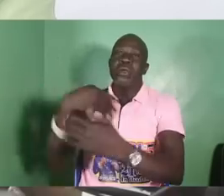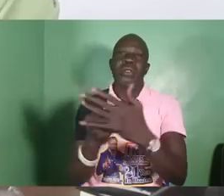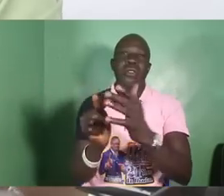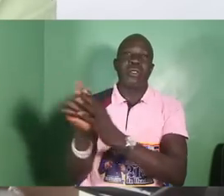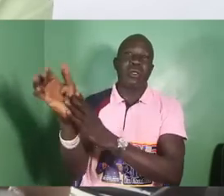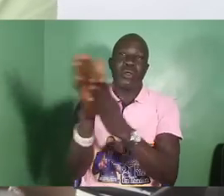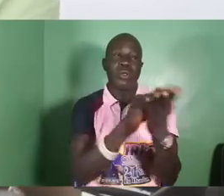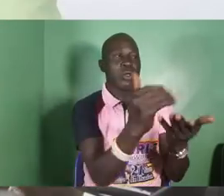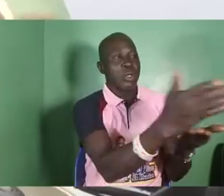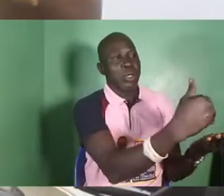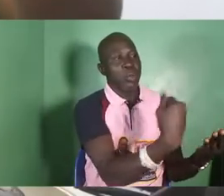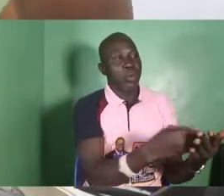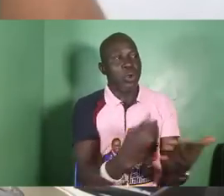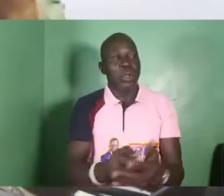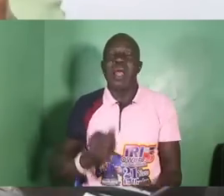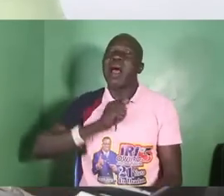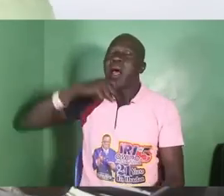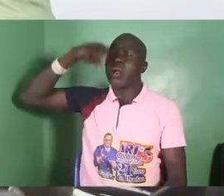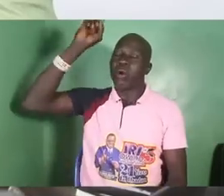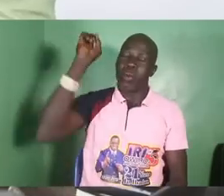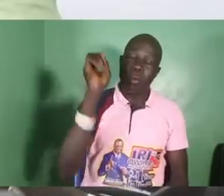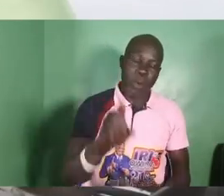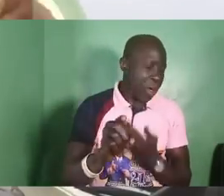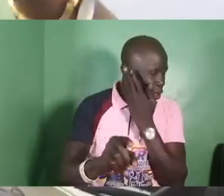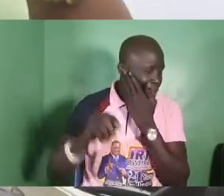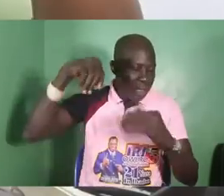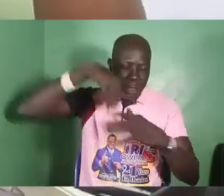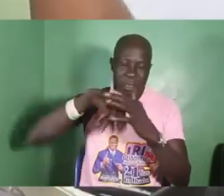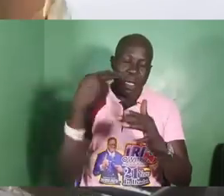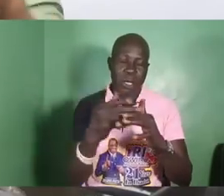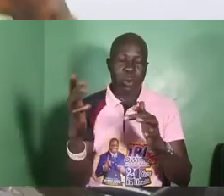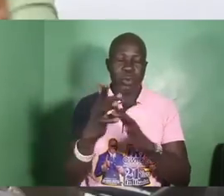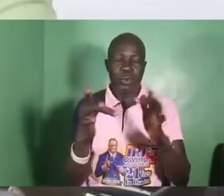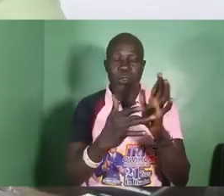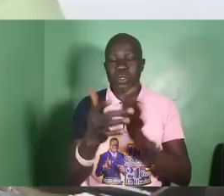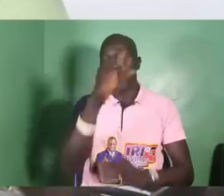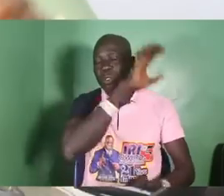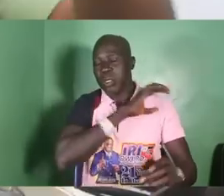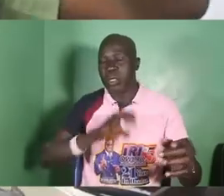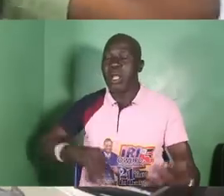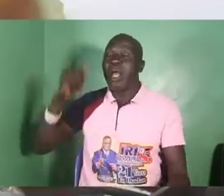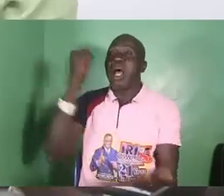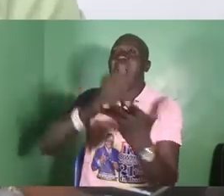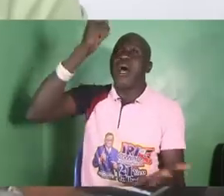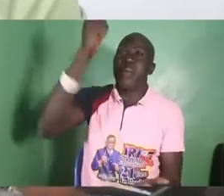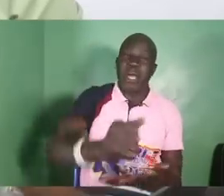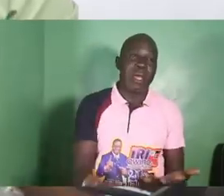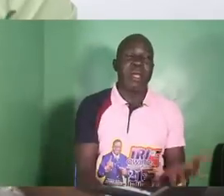The force is injuring you to gather money with your head. Mo pàṣẹ ní orúkọ Jésù tí Nàzàdìkì òyà kó